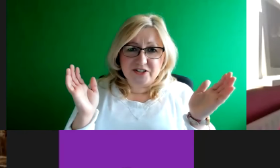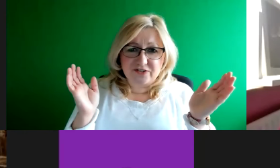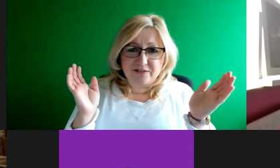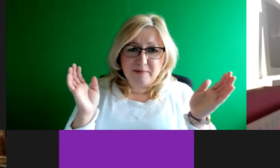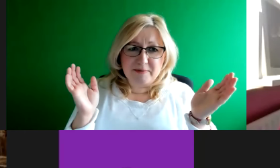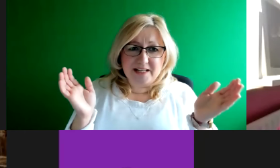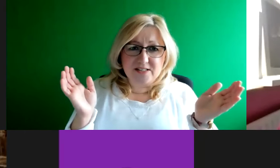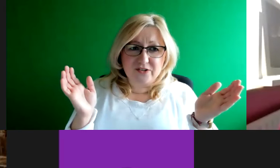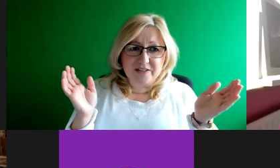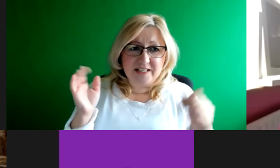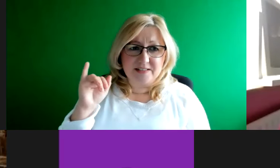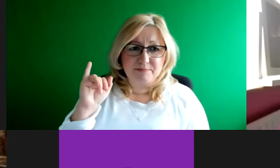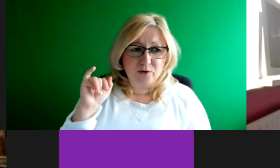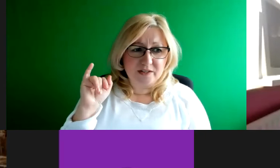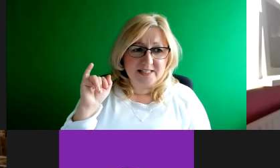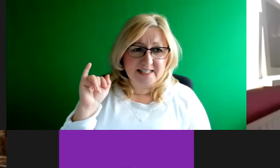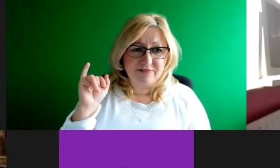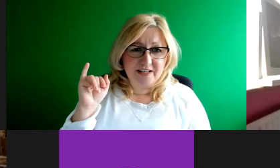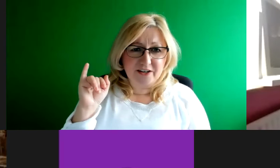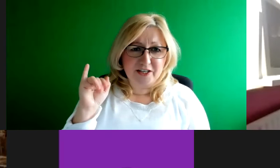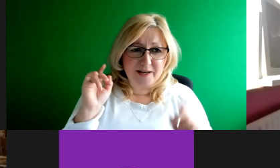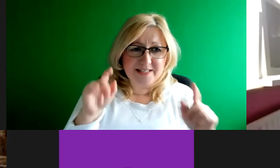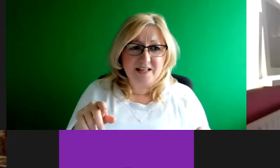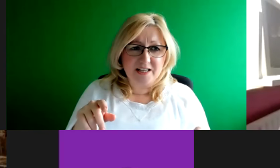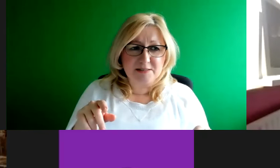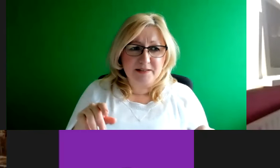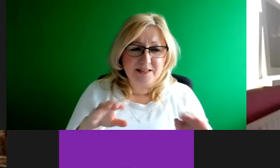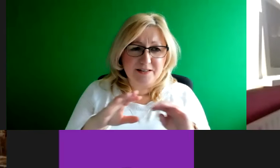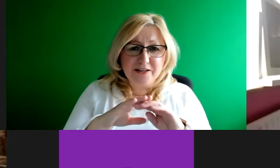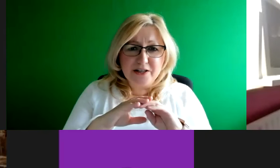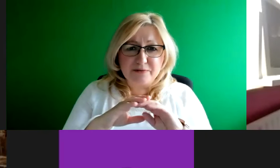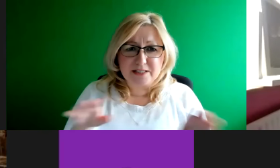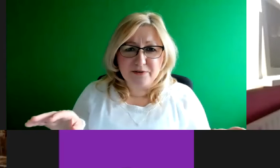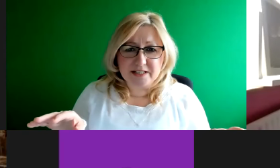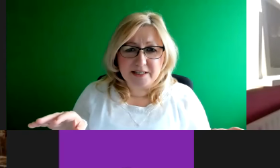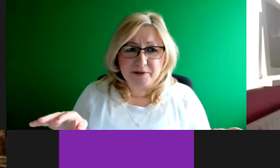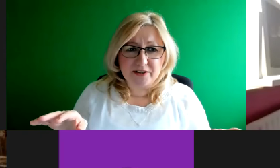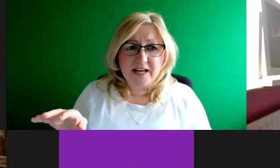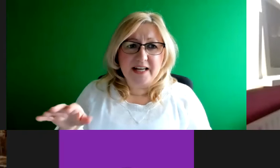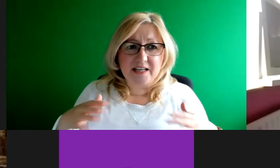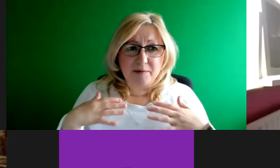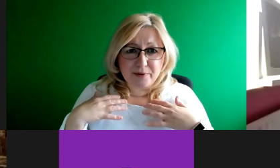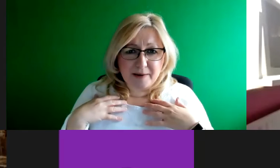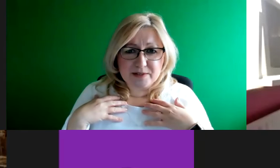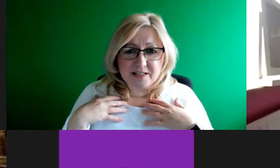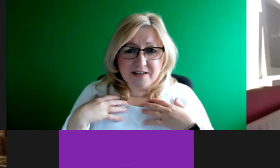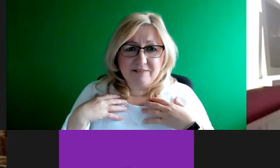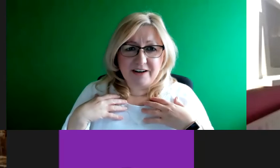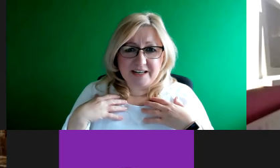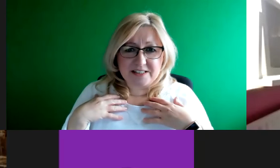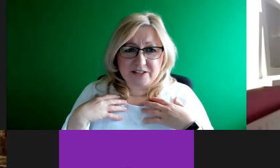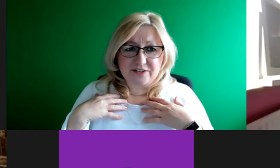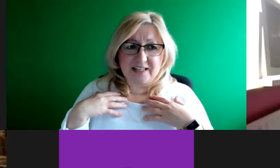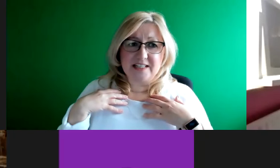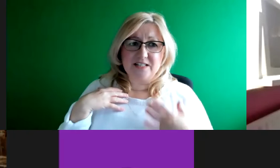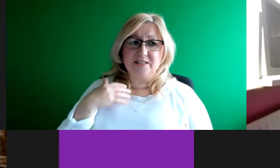heart surgery. Remember that story? He had broken his little finger. He went to the hospital. There was no interpreter, and he got prepped for